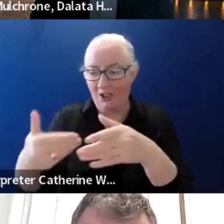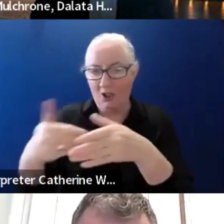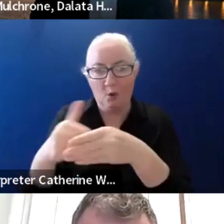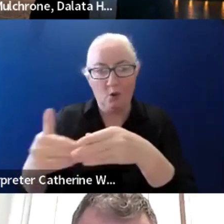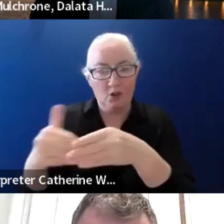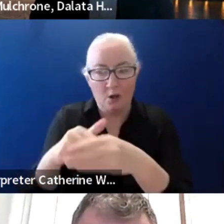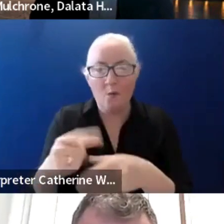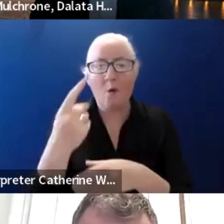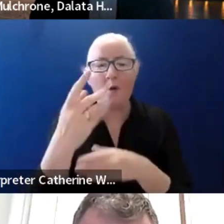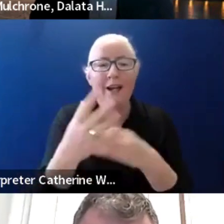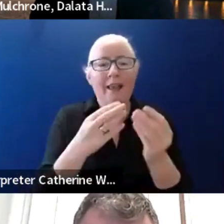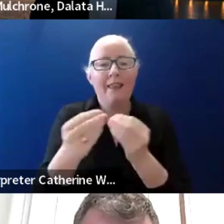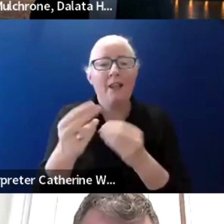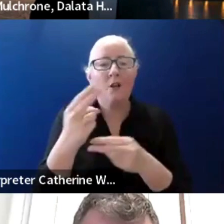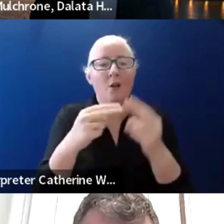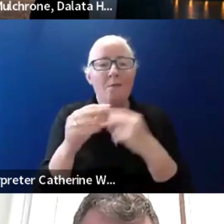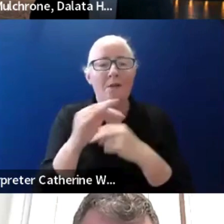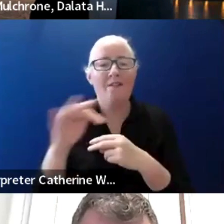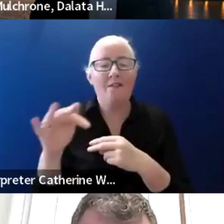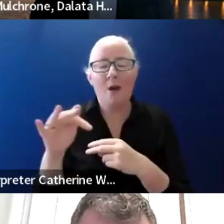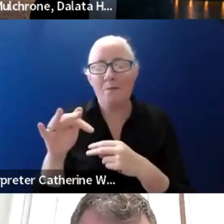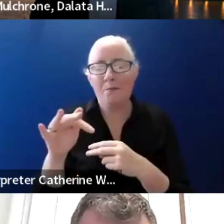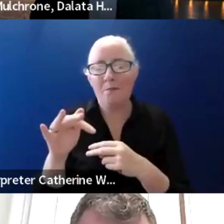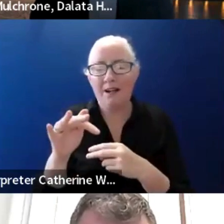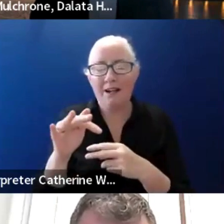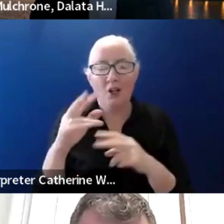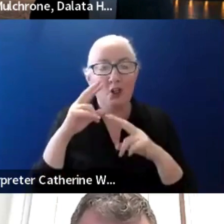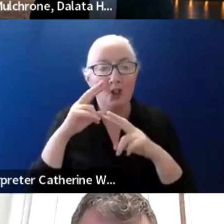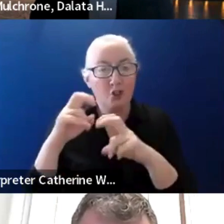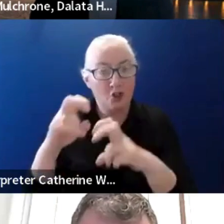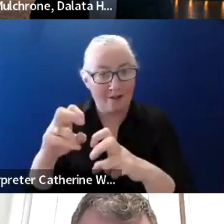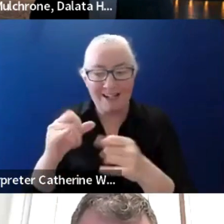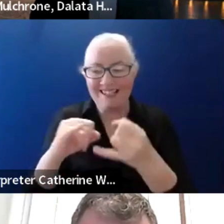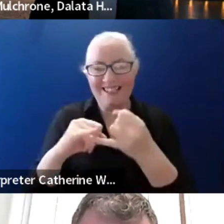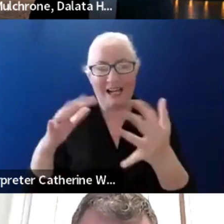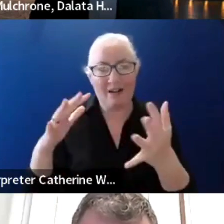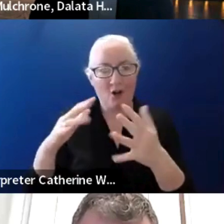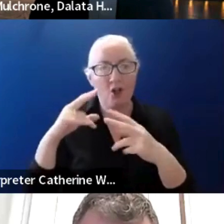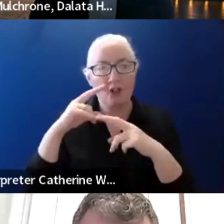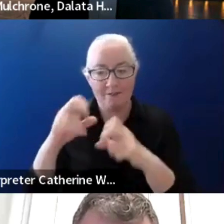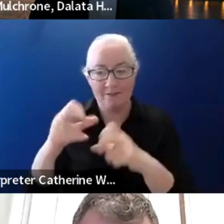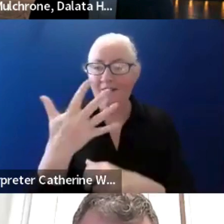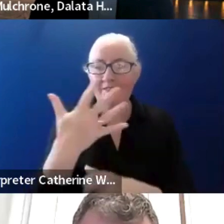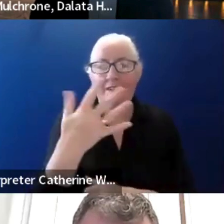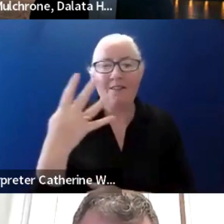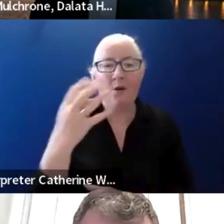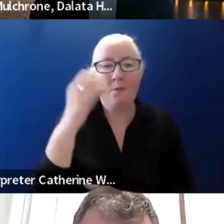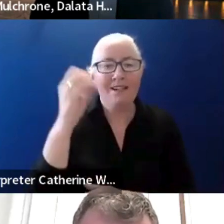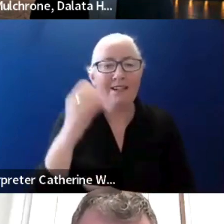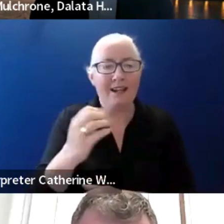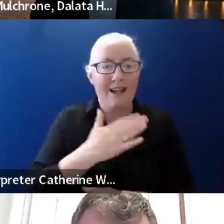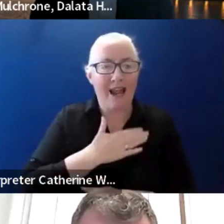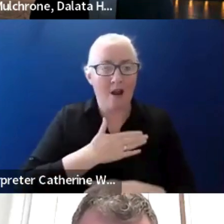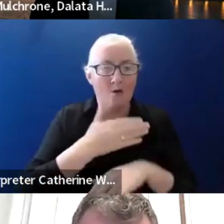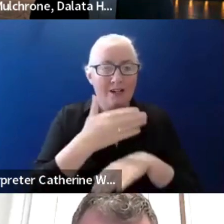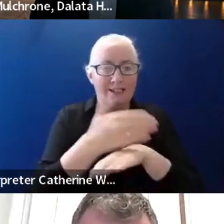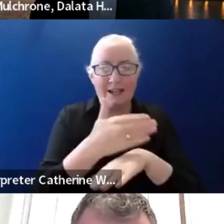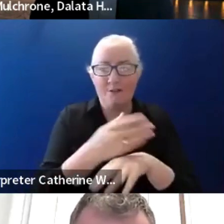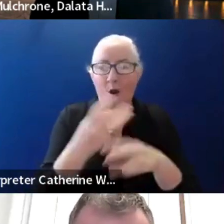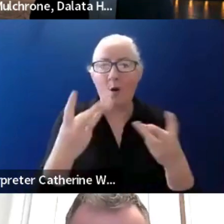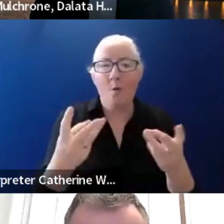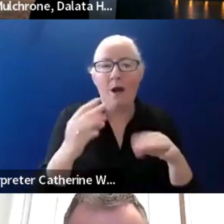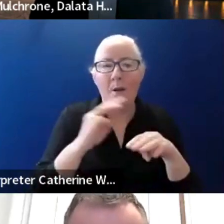of the things that came out of the diversity and inclusion survey, the silver survey, was that 54% of our employees actually wanted